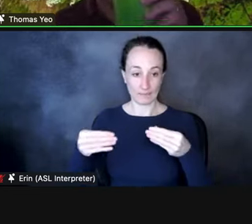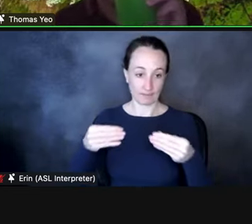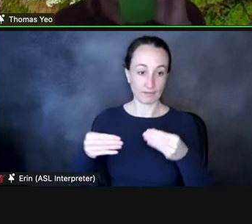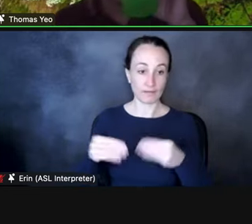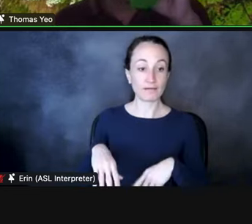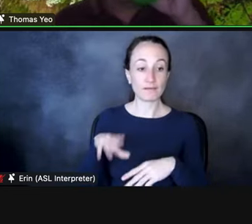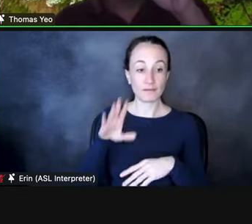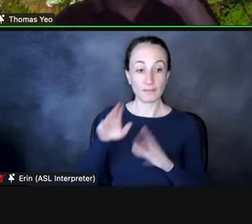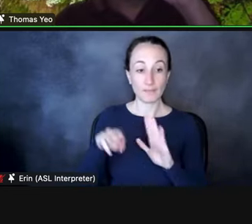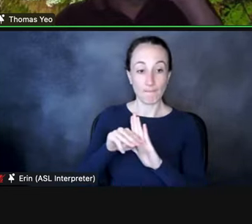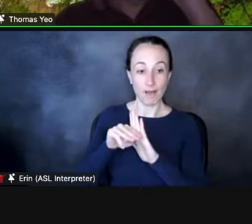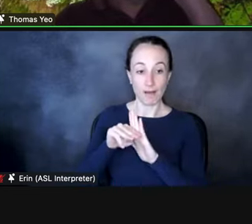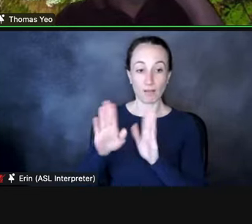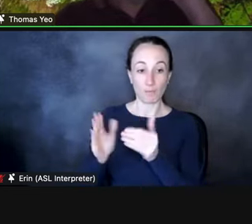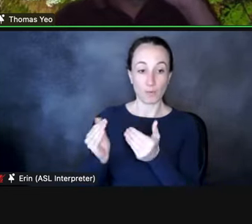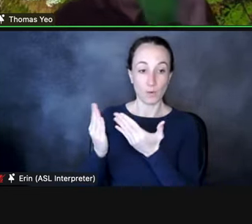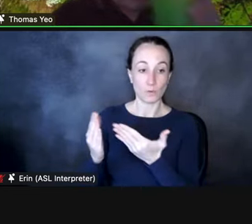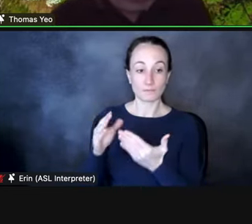by Gustavo.